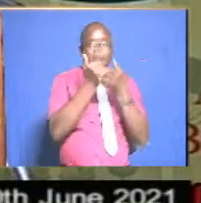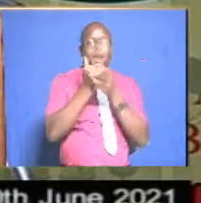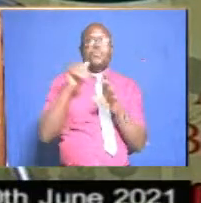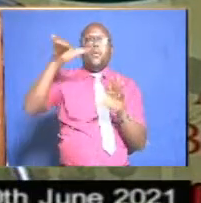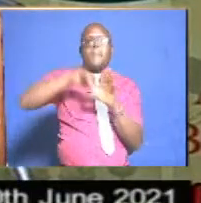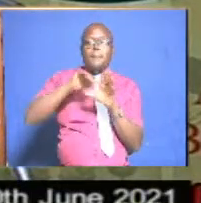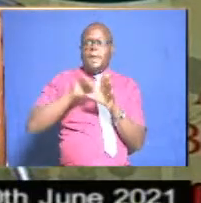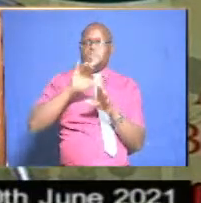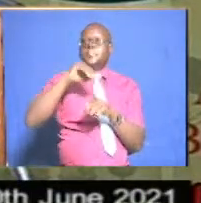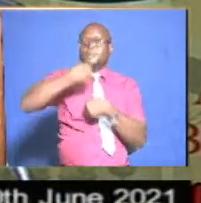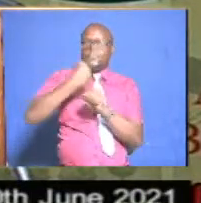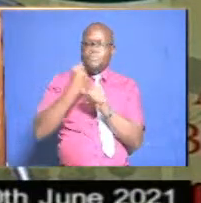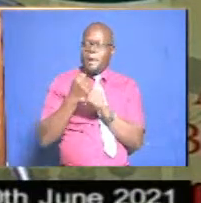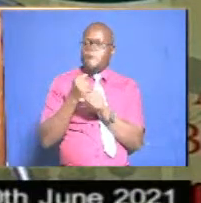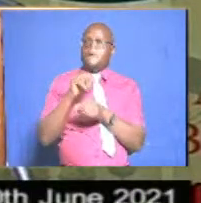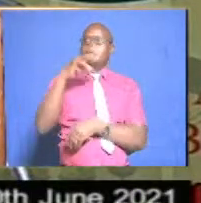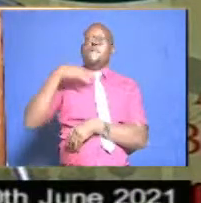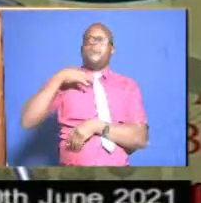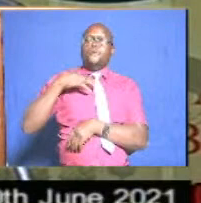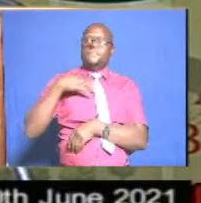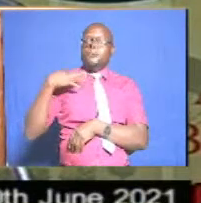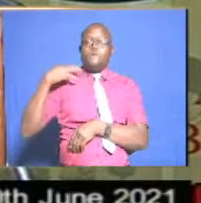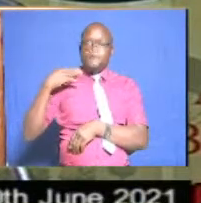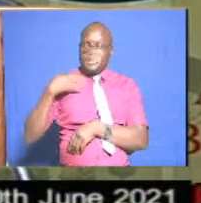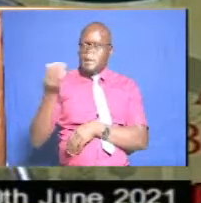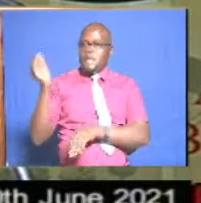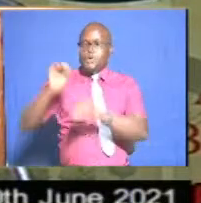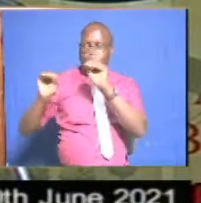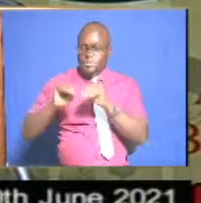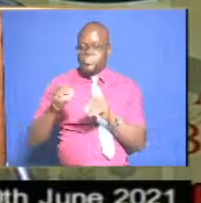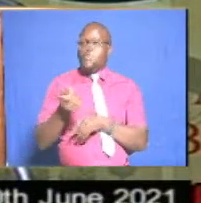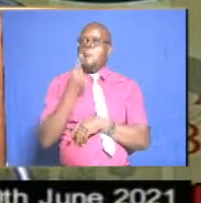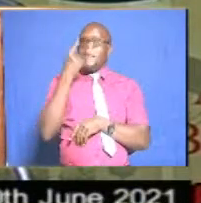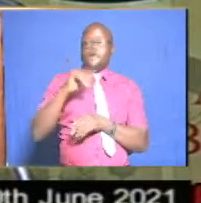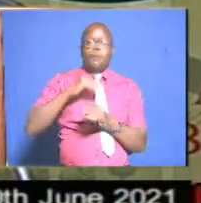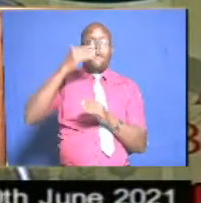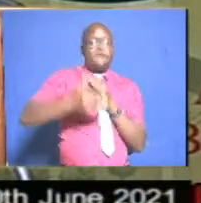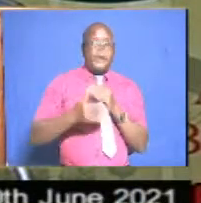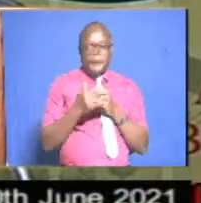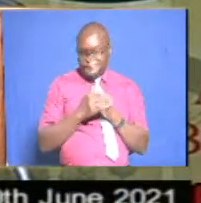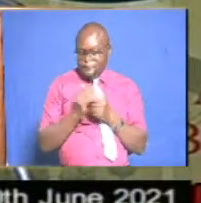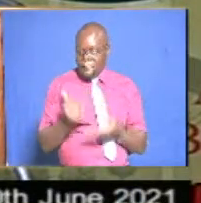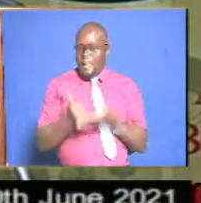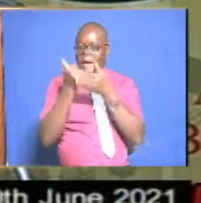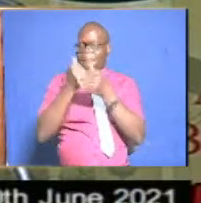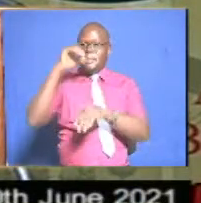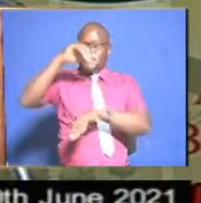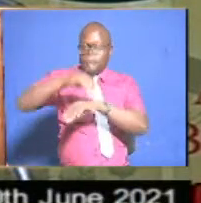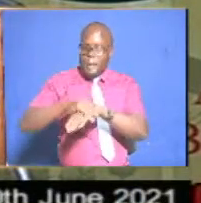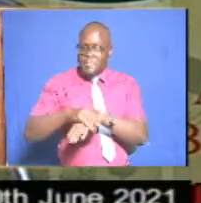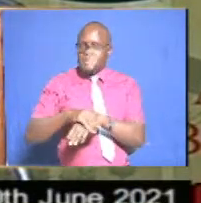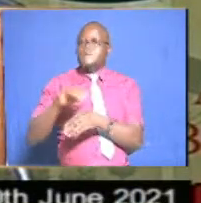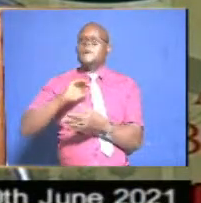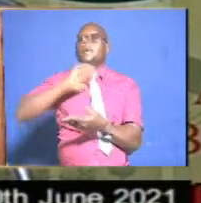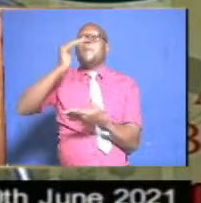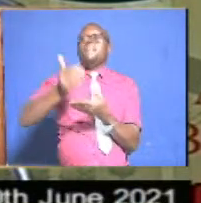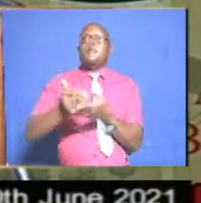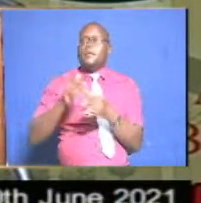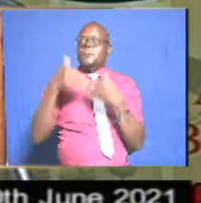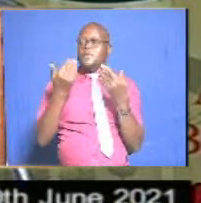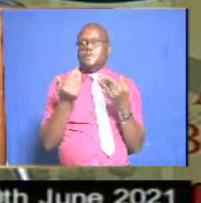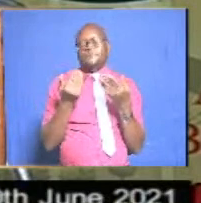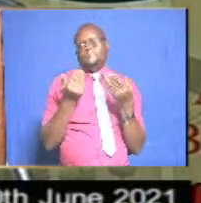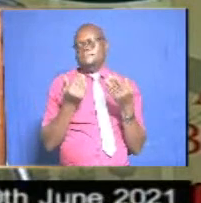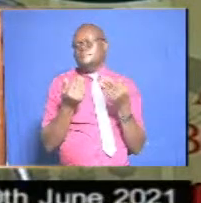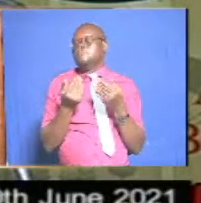additional voluntary contribution to a medical fund. This will enable retirees access the funds at the retirement or transfer a portion of